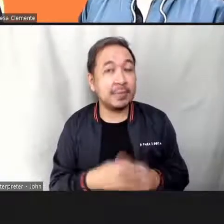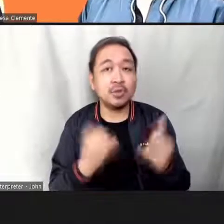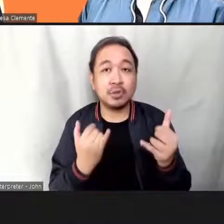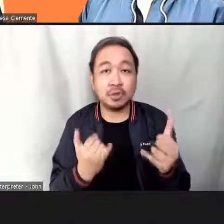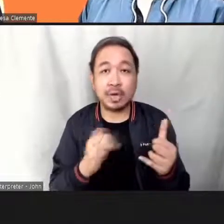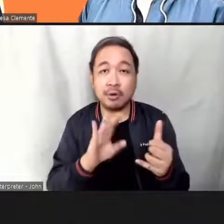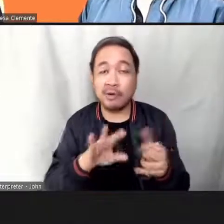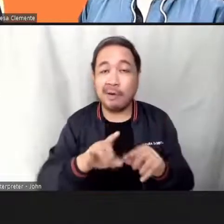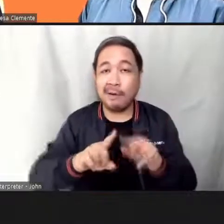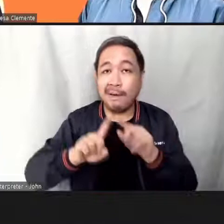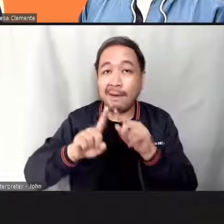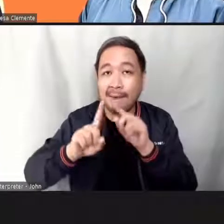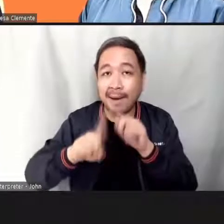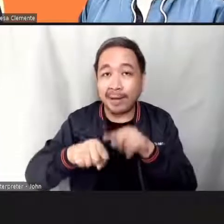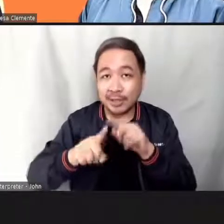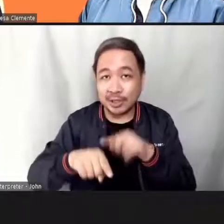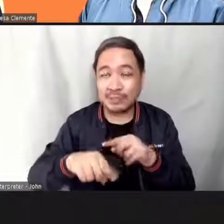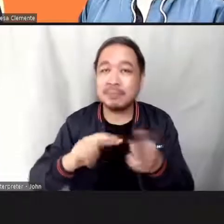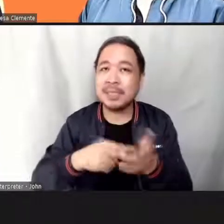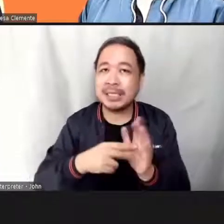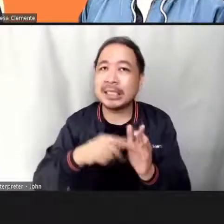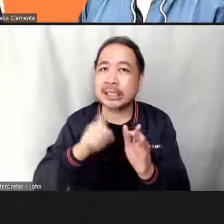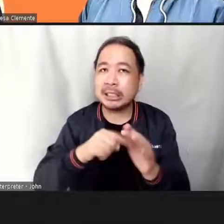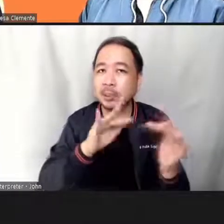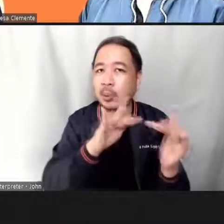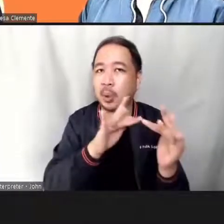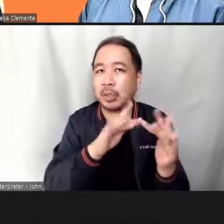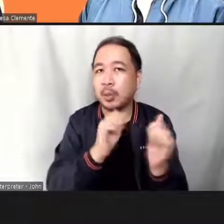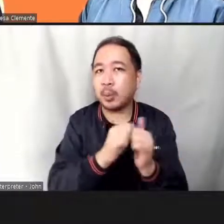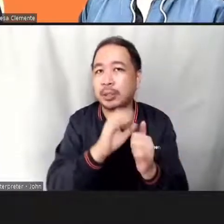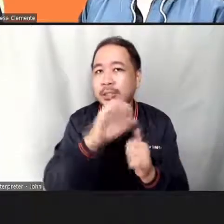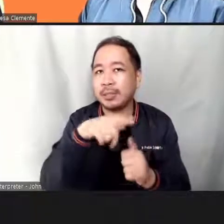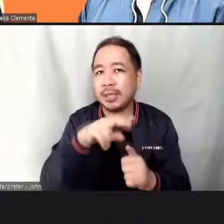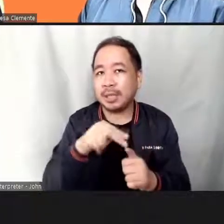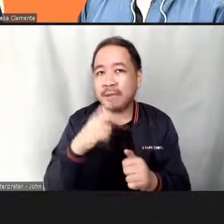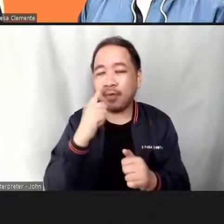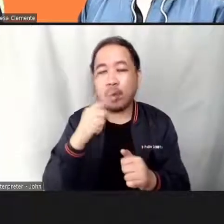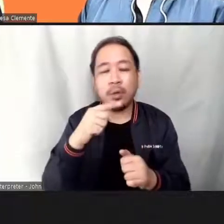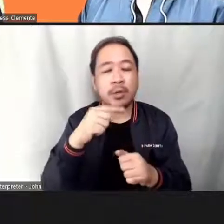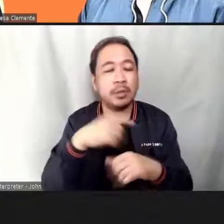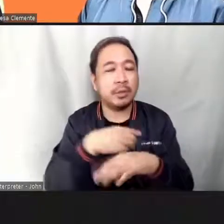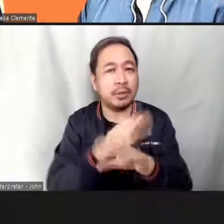ay you have to coordinate with the Child Protection Network for both teleconsult,